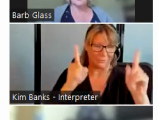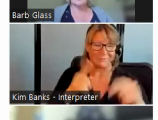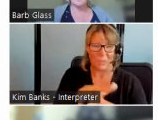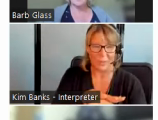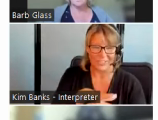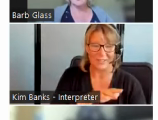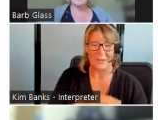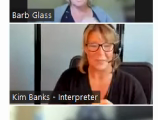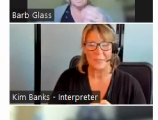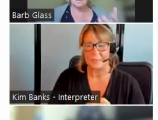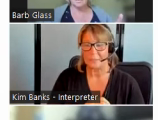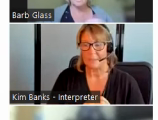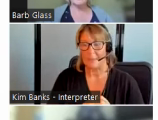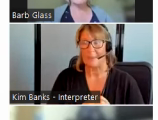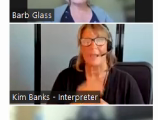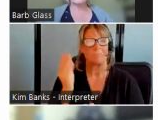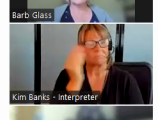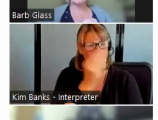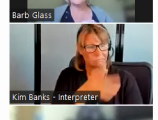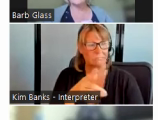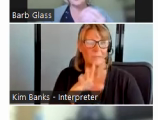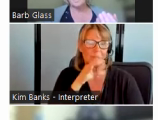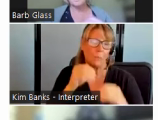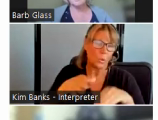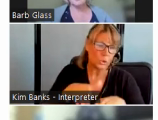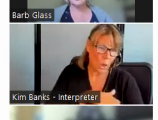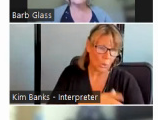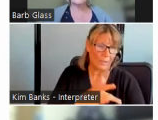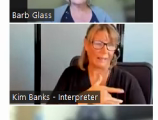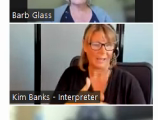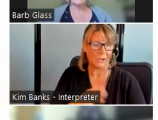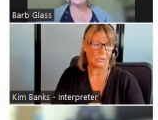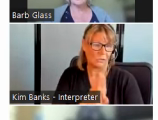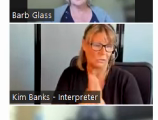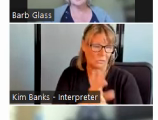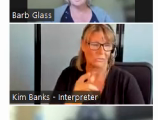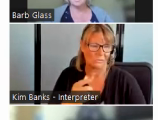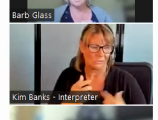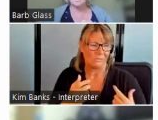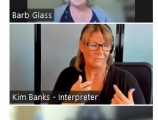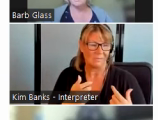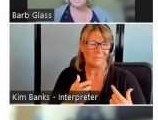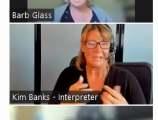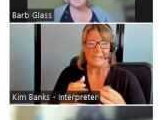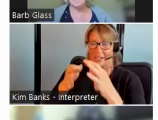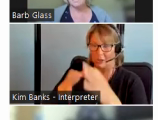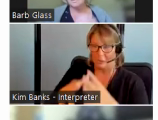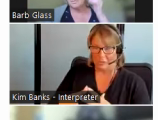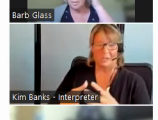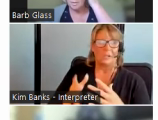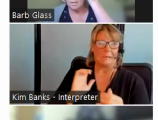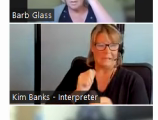You'll notice that Robin and I will speak slowly, a little more slowly perhaps than usual, just because we do want to make sure our American Sign